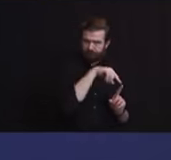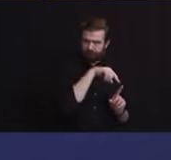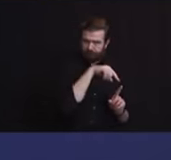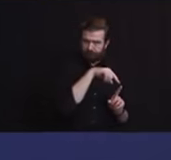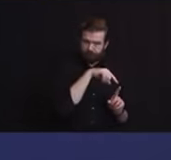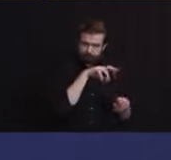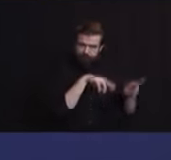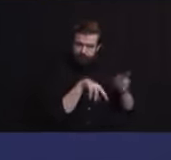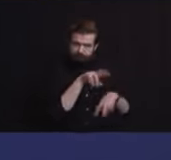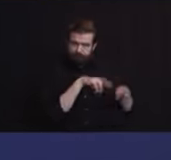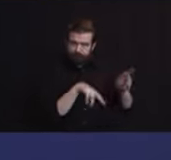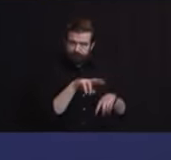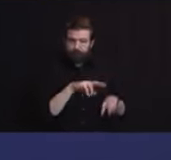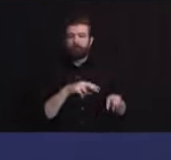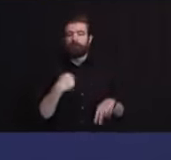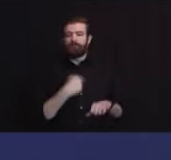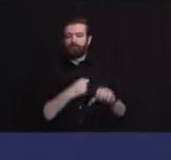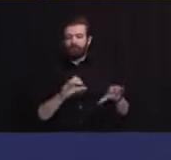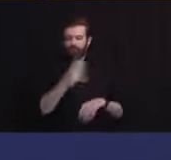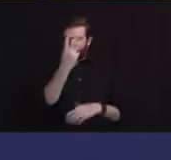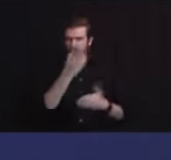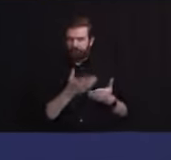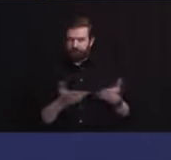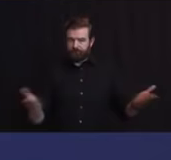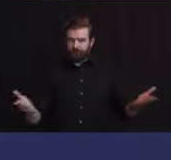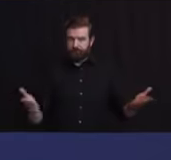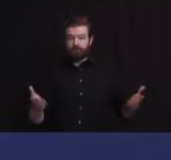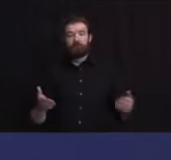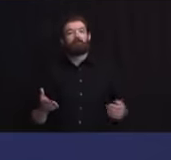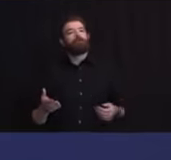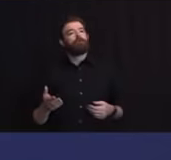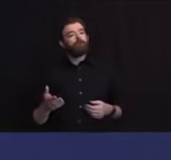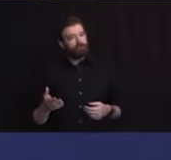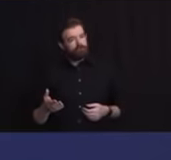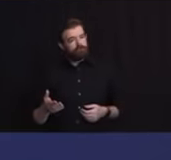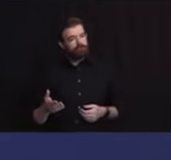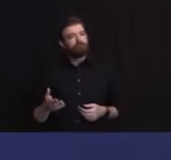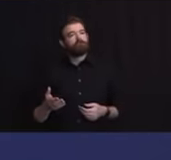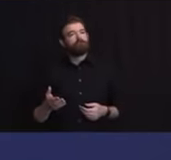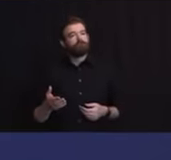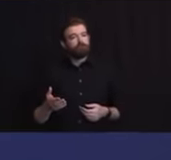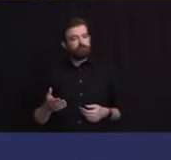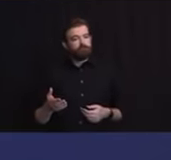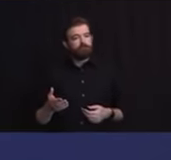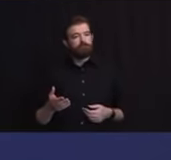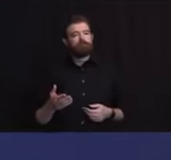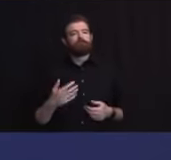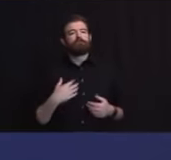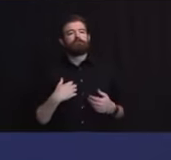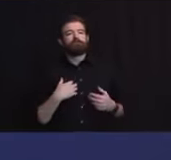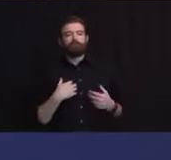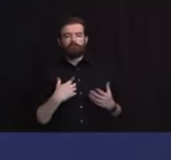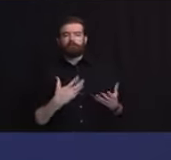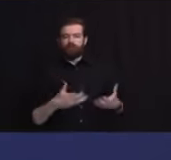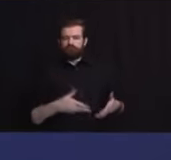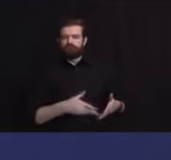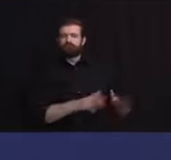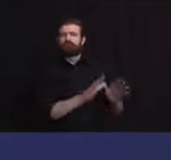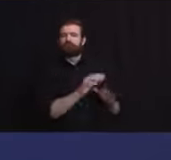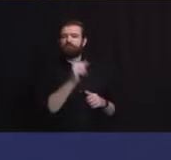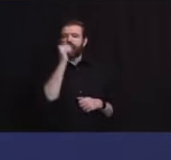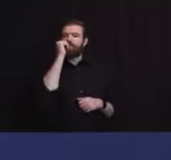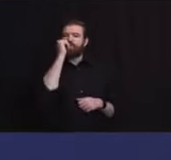take that would give them the most amount of oxygen, no pun intended, was to allow them bar seating and lift